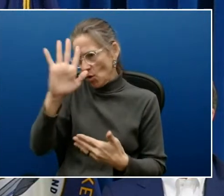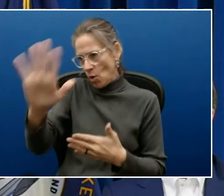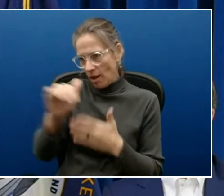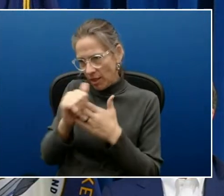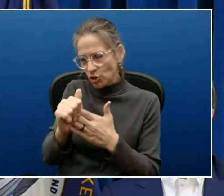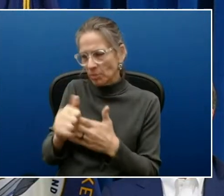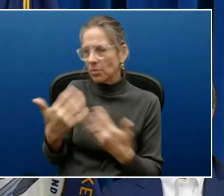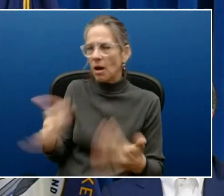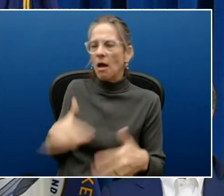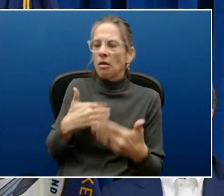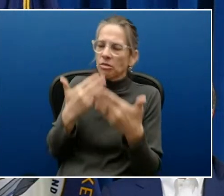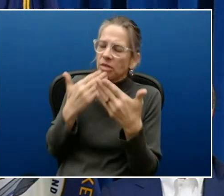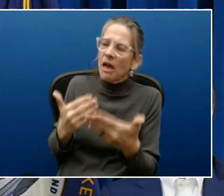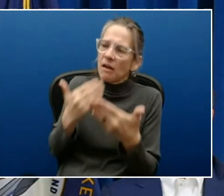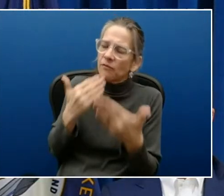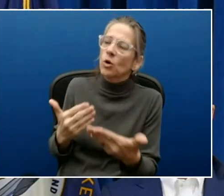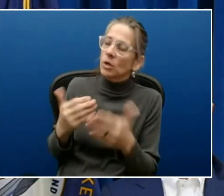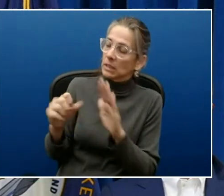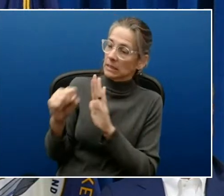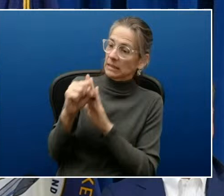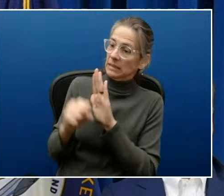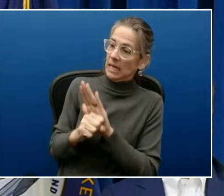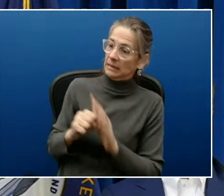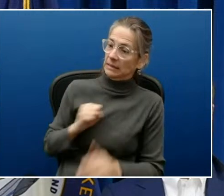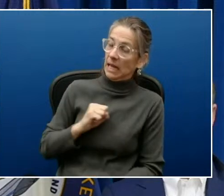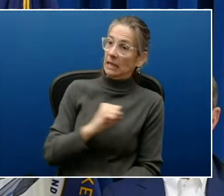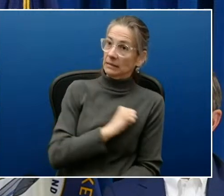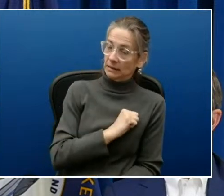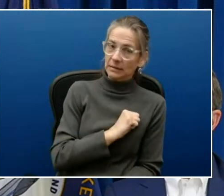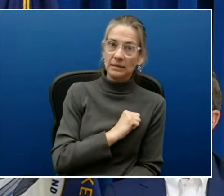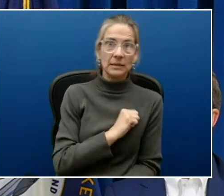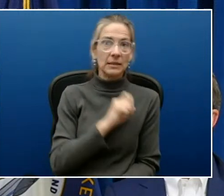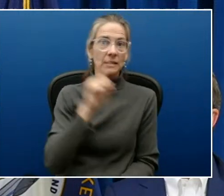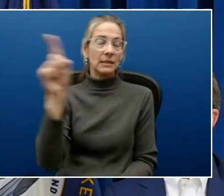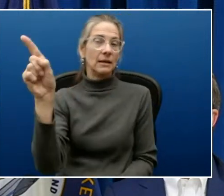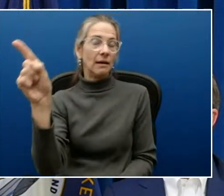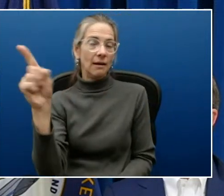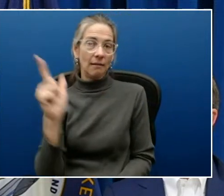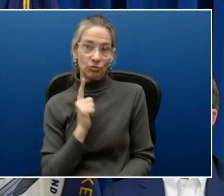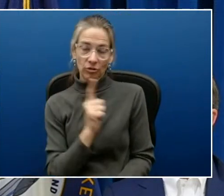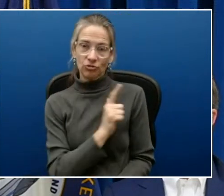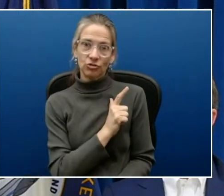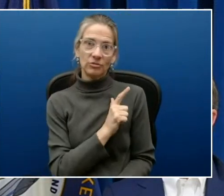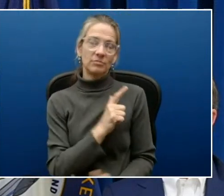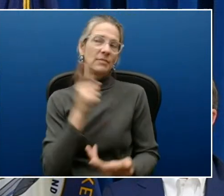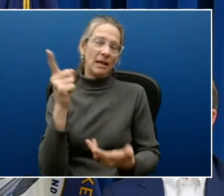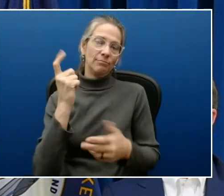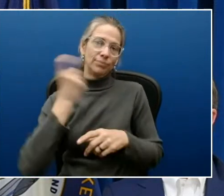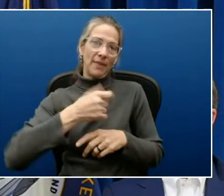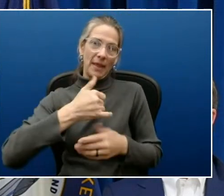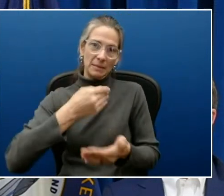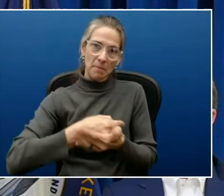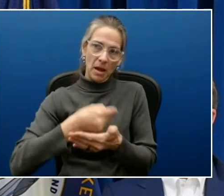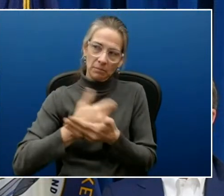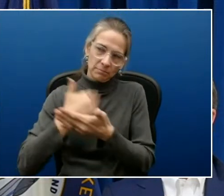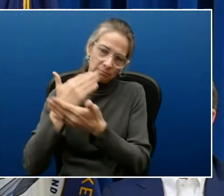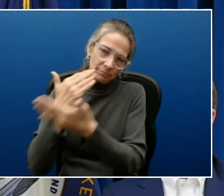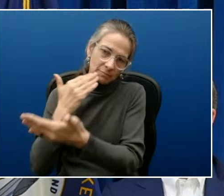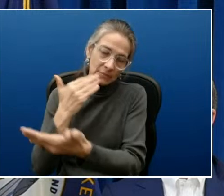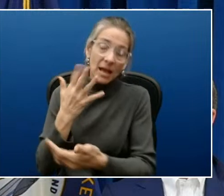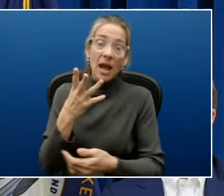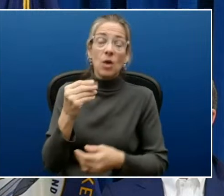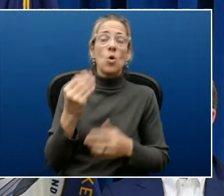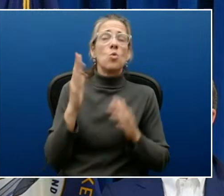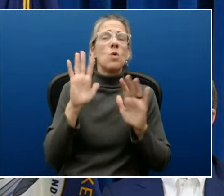grateful the State Senate and the House and their leadership for allocating these funds. And then also great